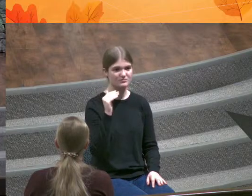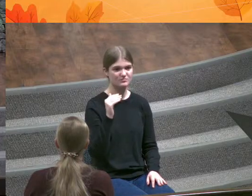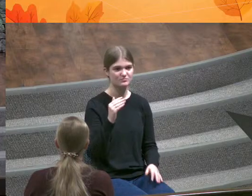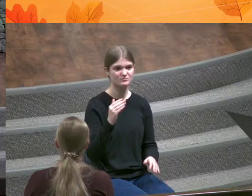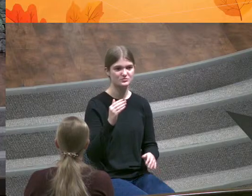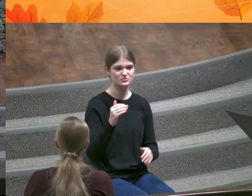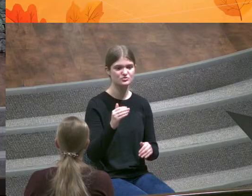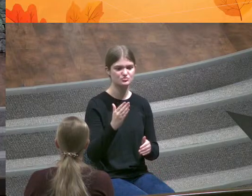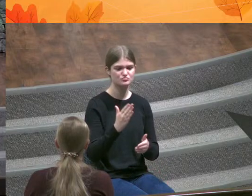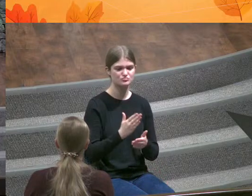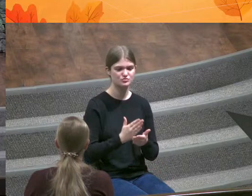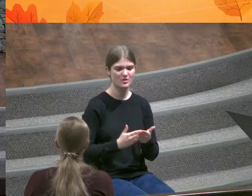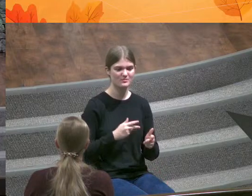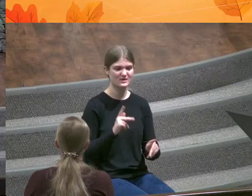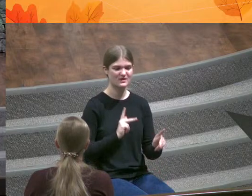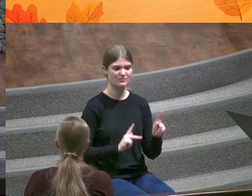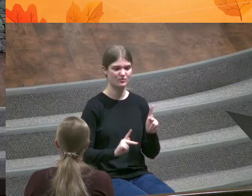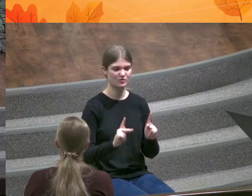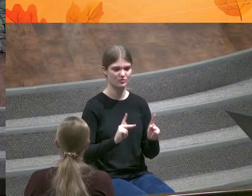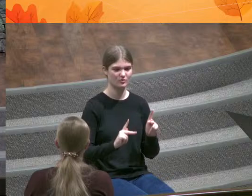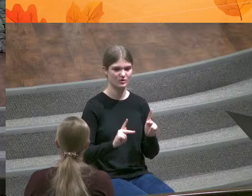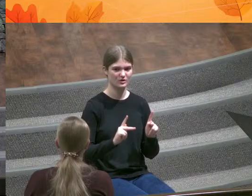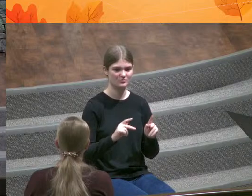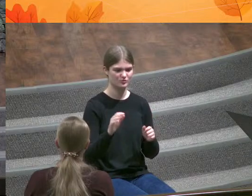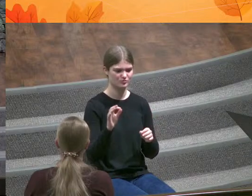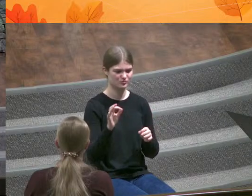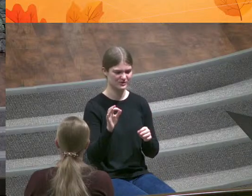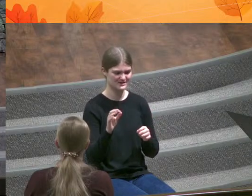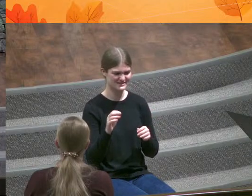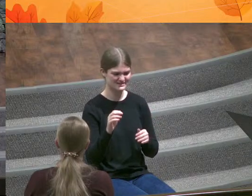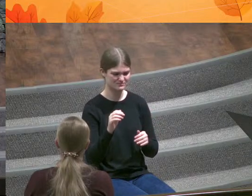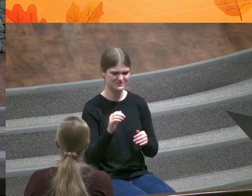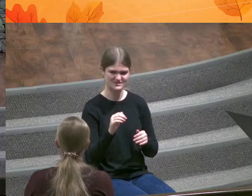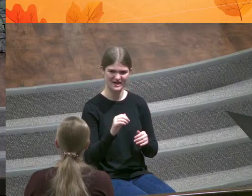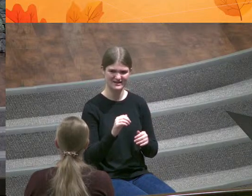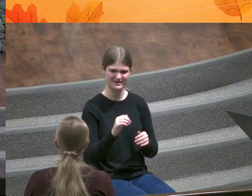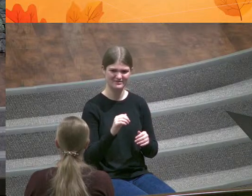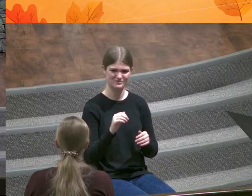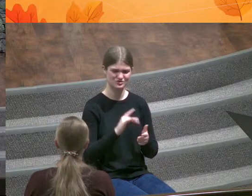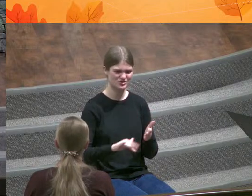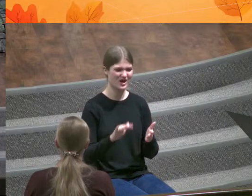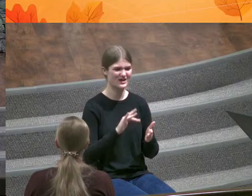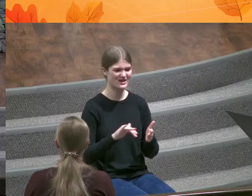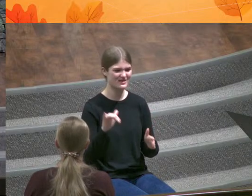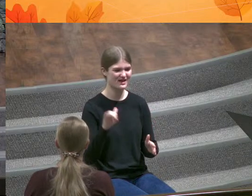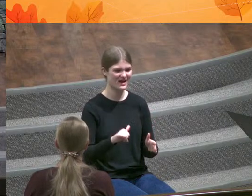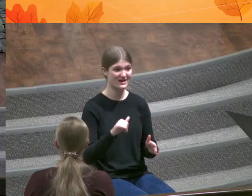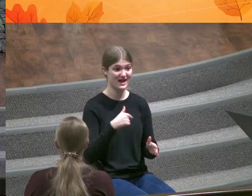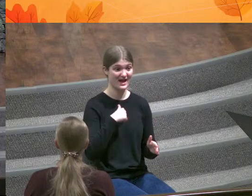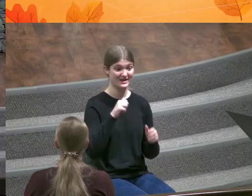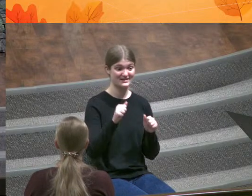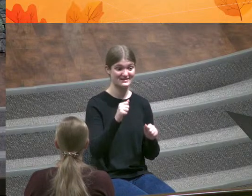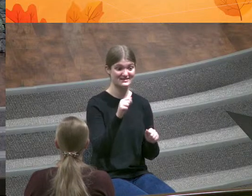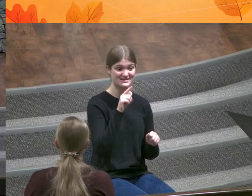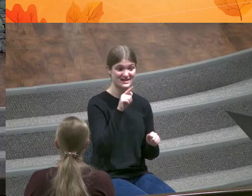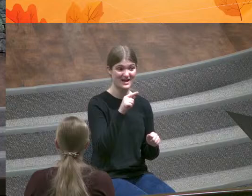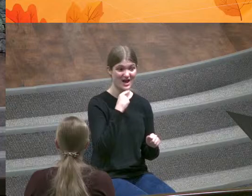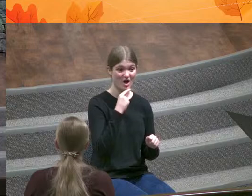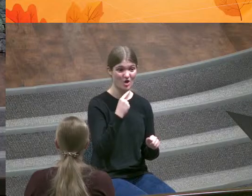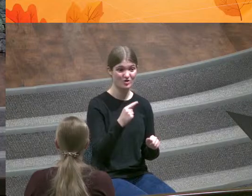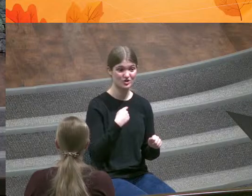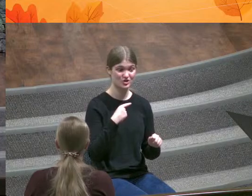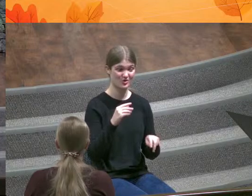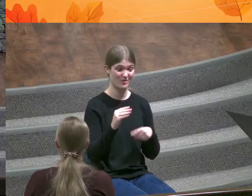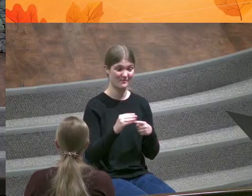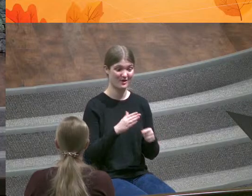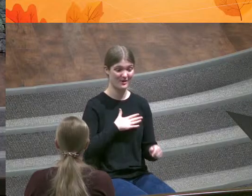that? Some people really immerse themselves in that, and that's marvelous. Others, well, just, no, I mean, you know, I can tell you all about my parents and all about my grandparents, a little